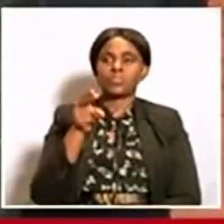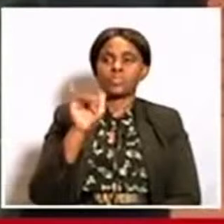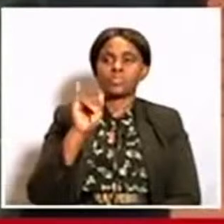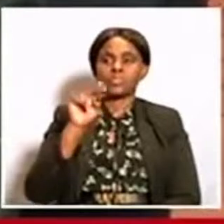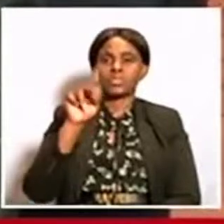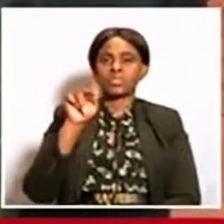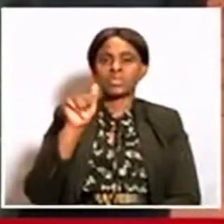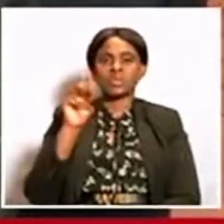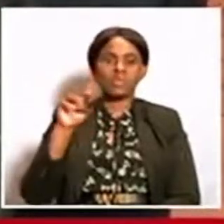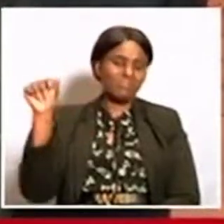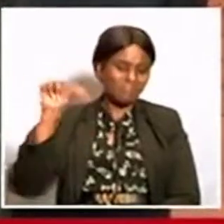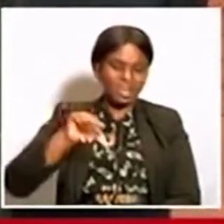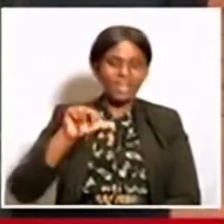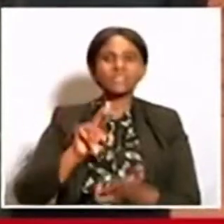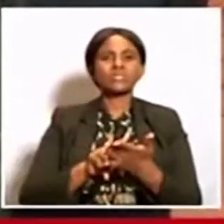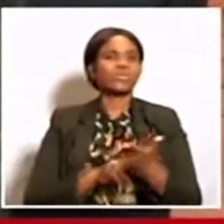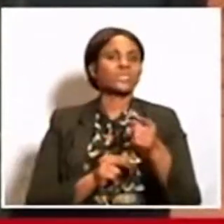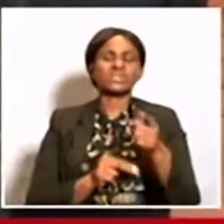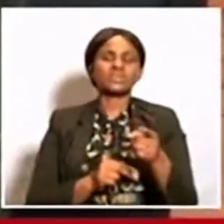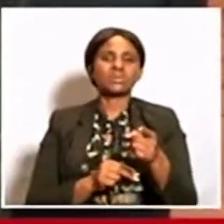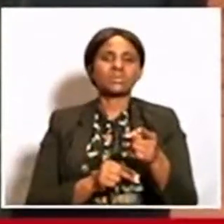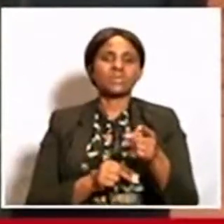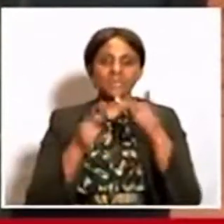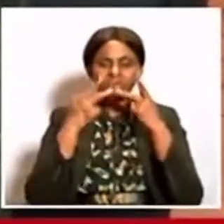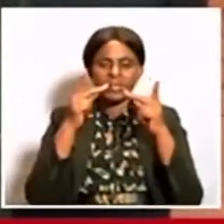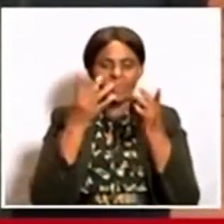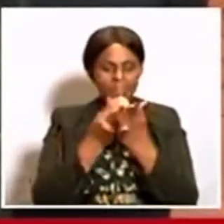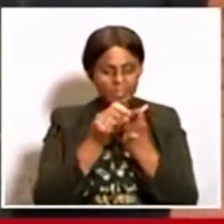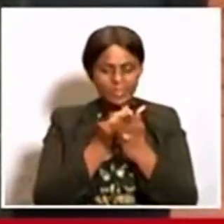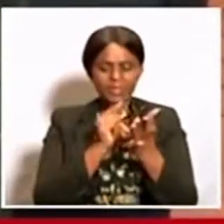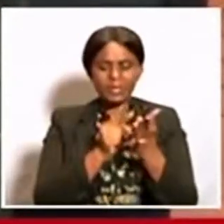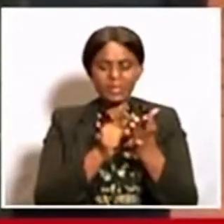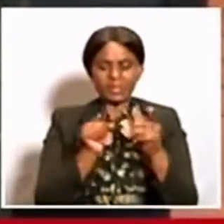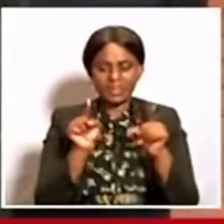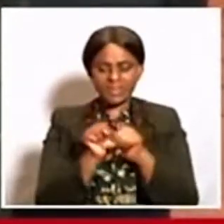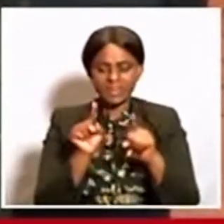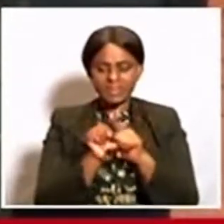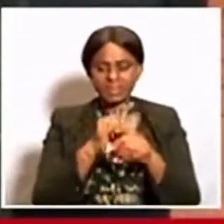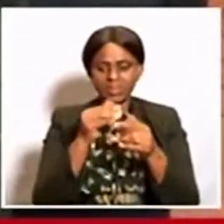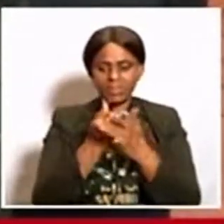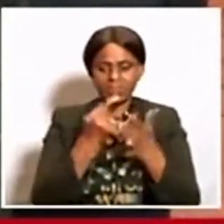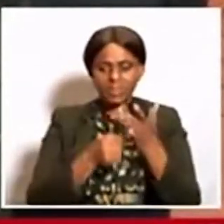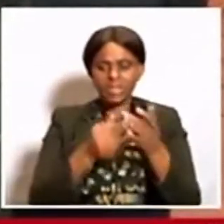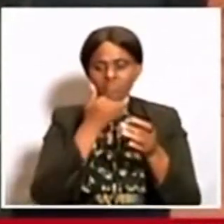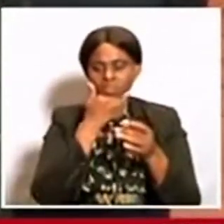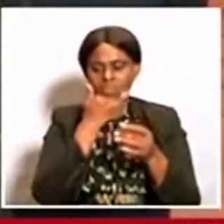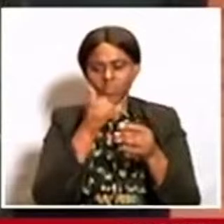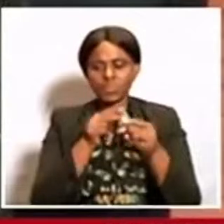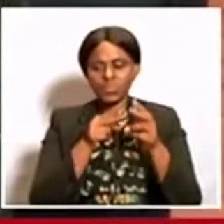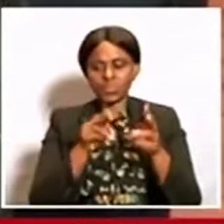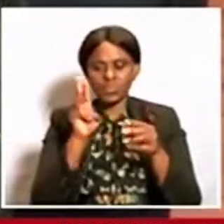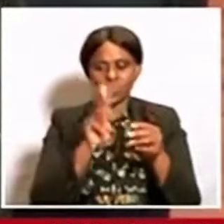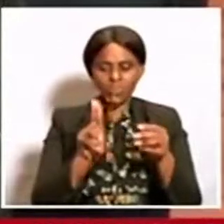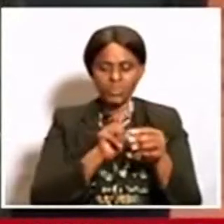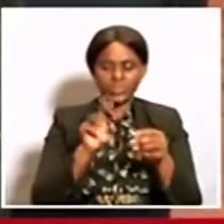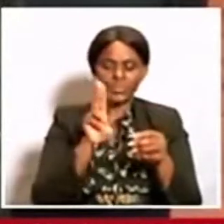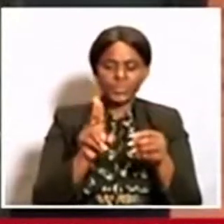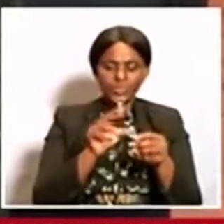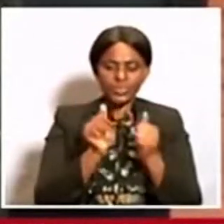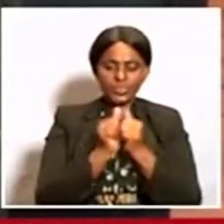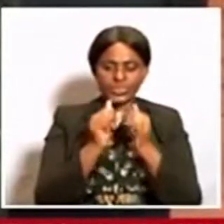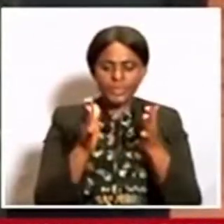of the bad reports. Public resources being abused, public resources being spent